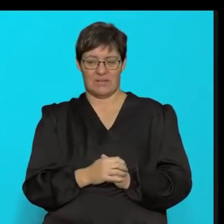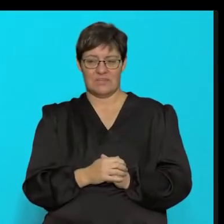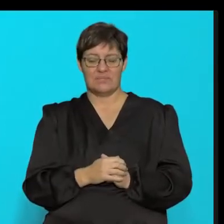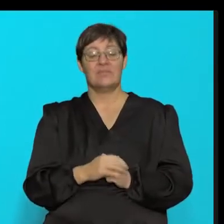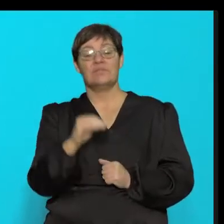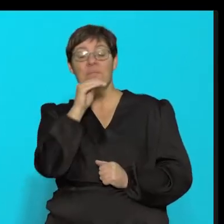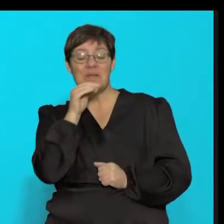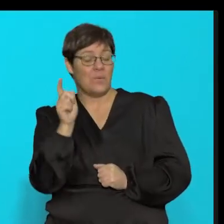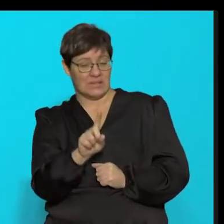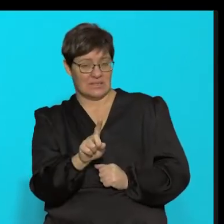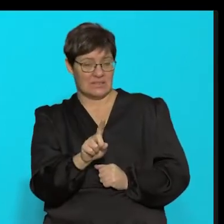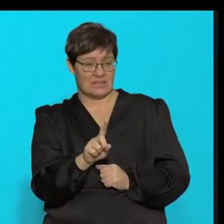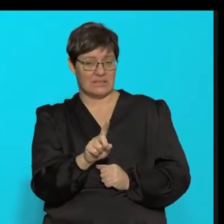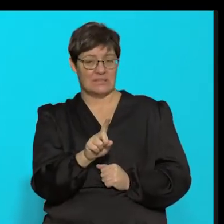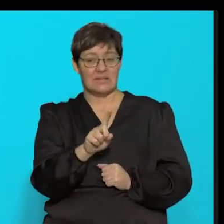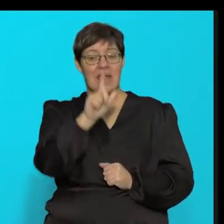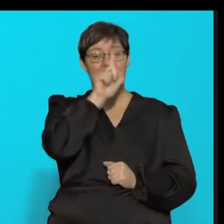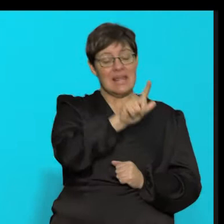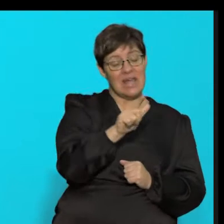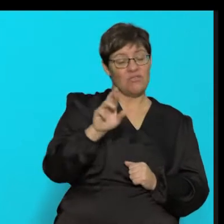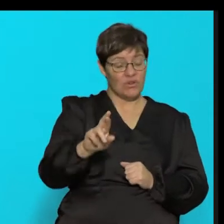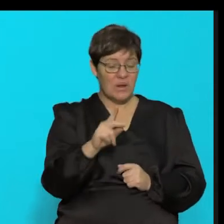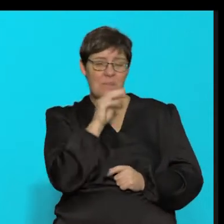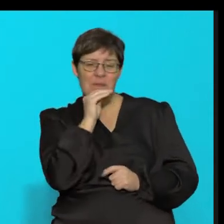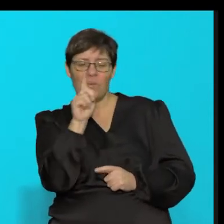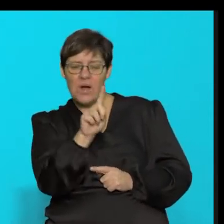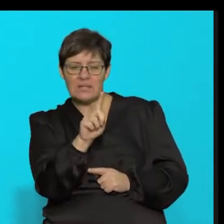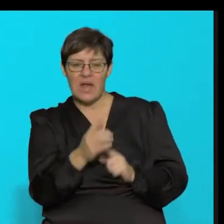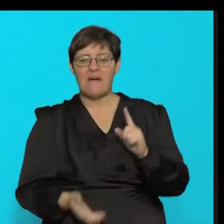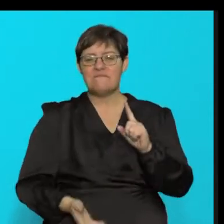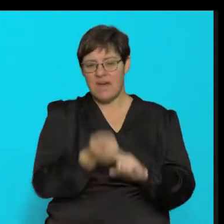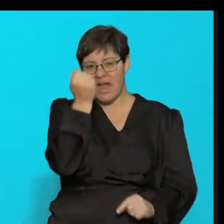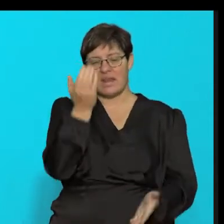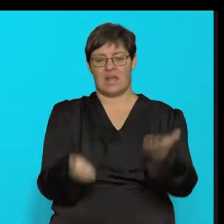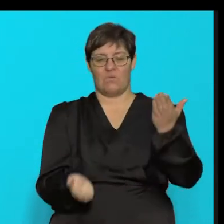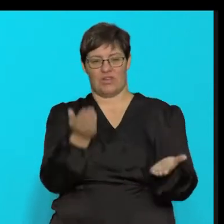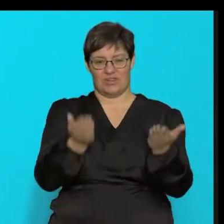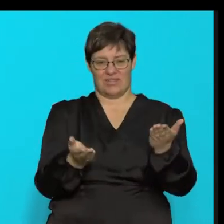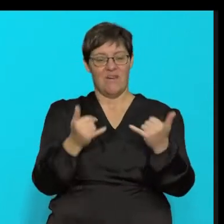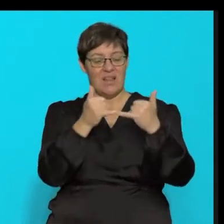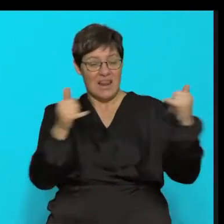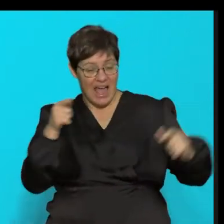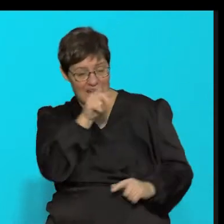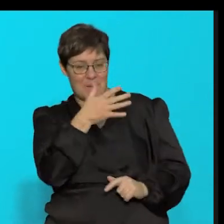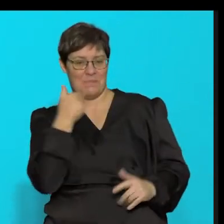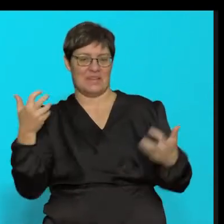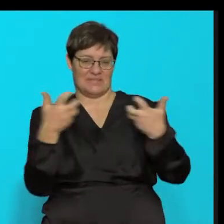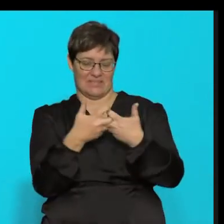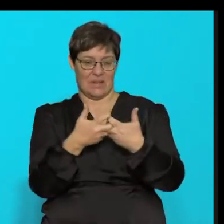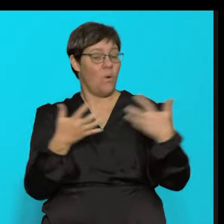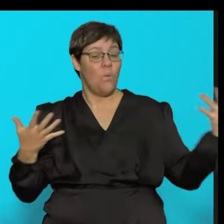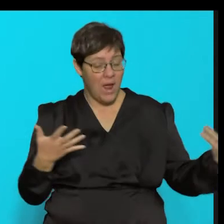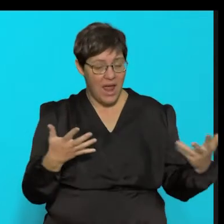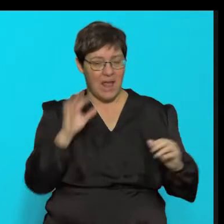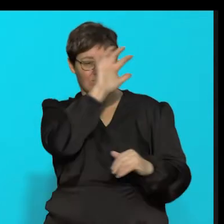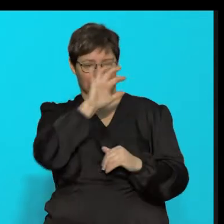term. So linear regression involves finding the equation of the line of best